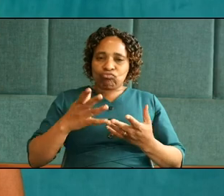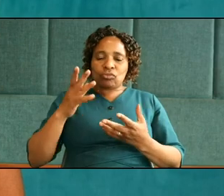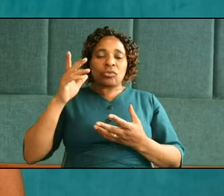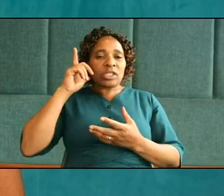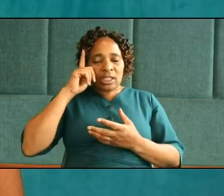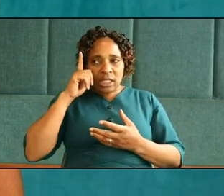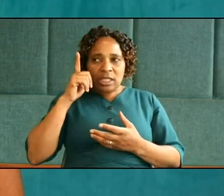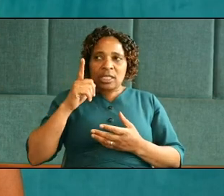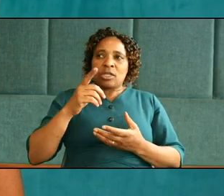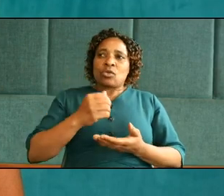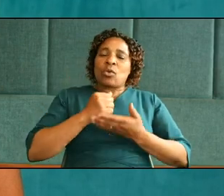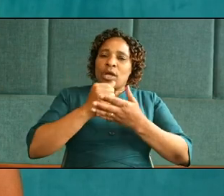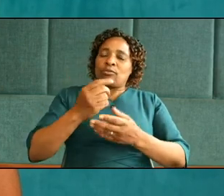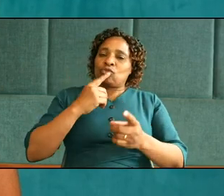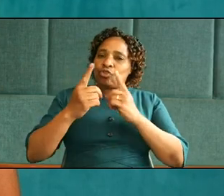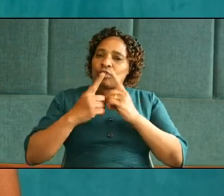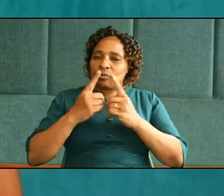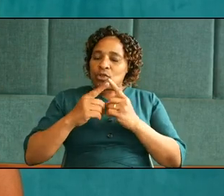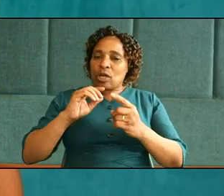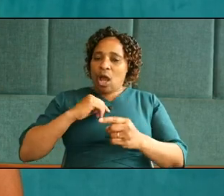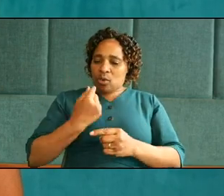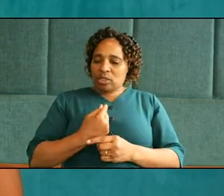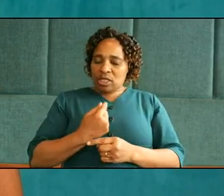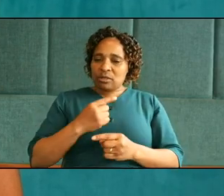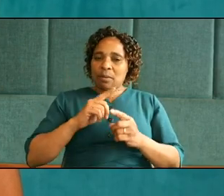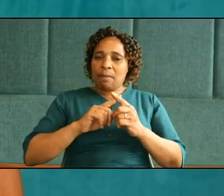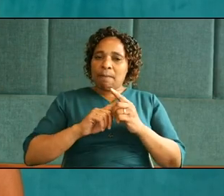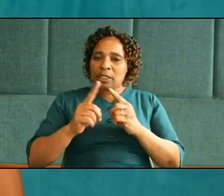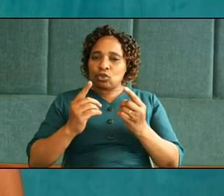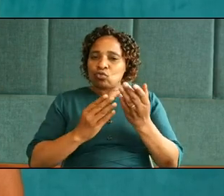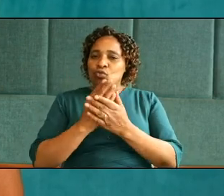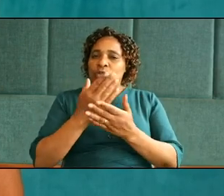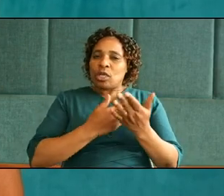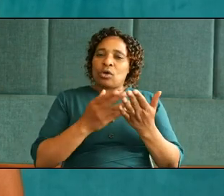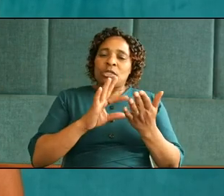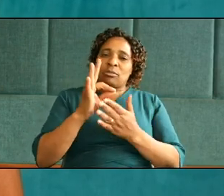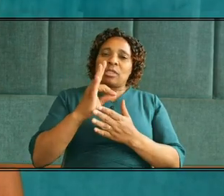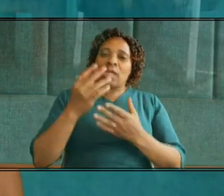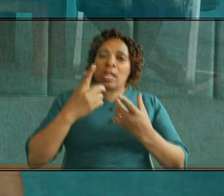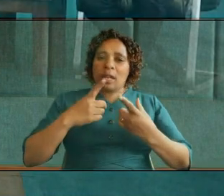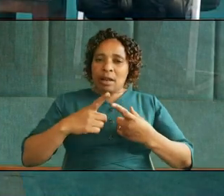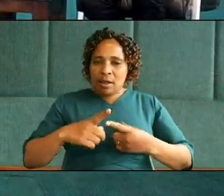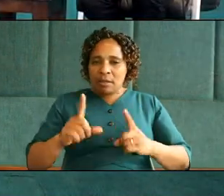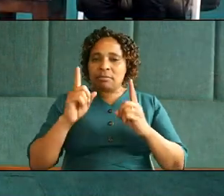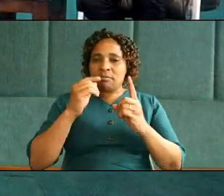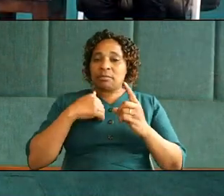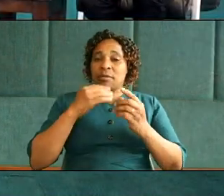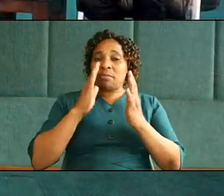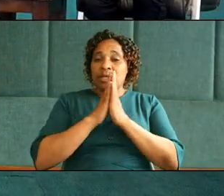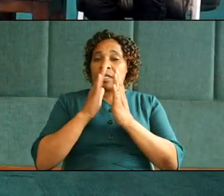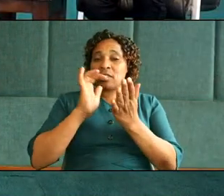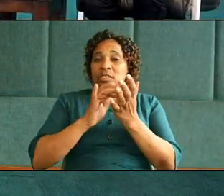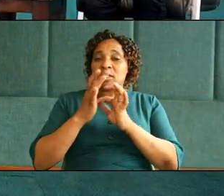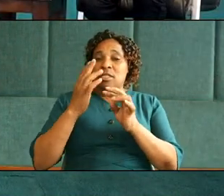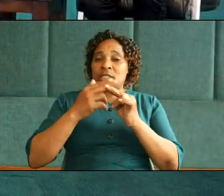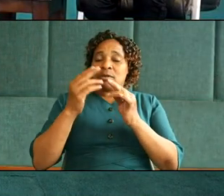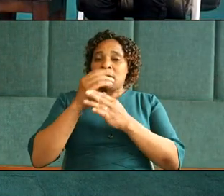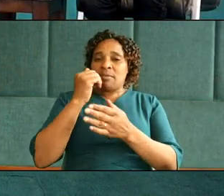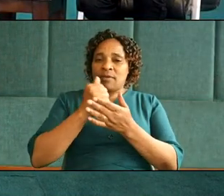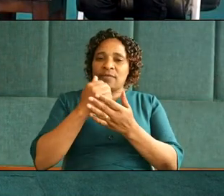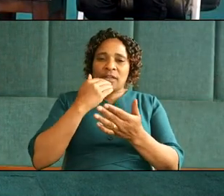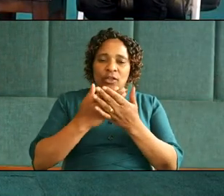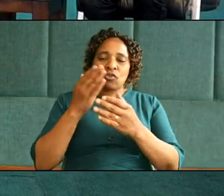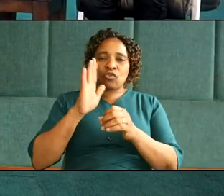Lord, and help us to speak not from ourselves, but from the Holy Spirit. Just let me pray. Amen. Amen. Thank you so much,